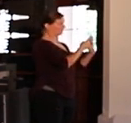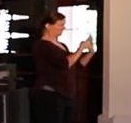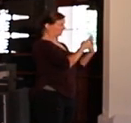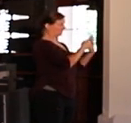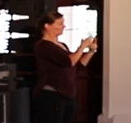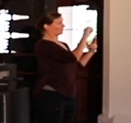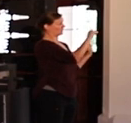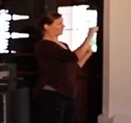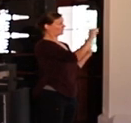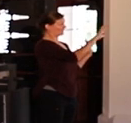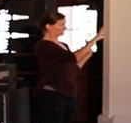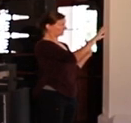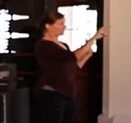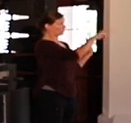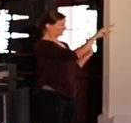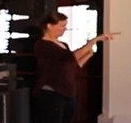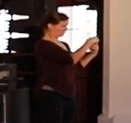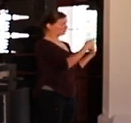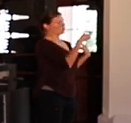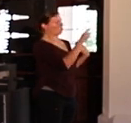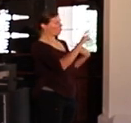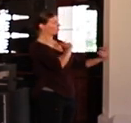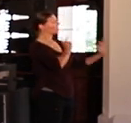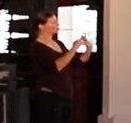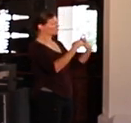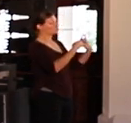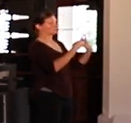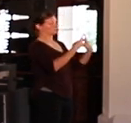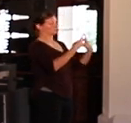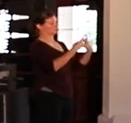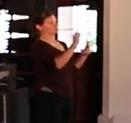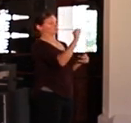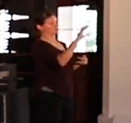hashtag ASC22, or you can use hashtag